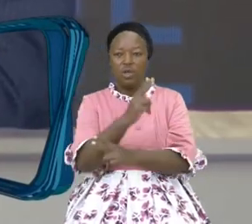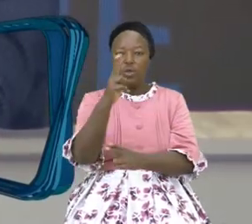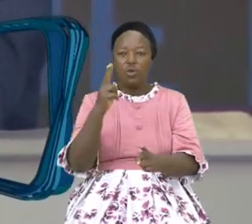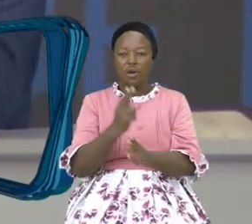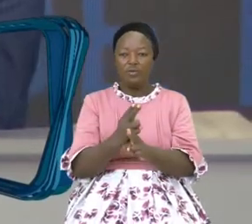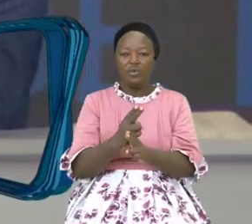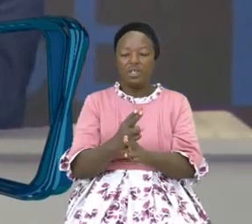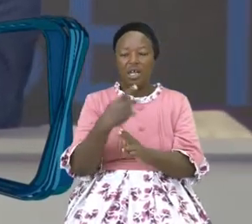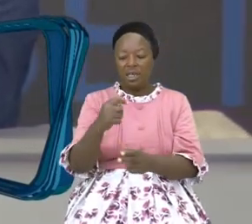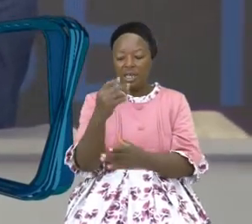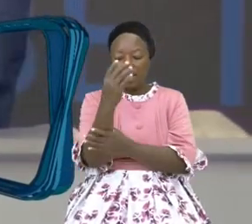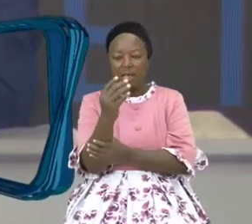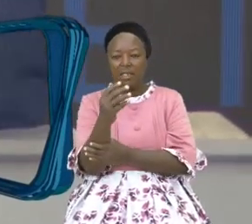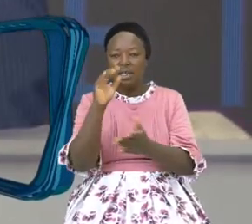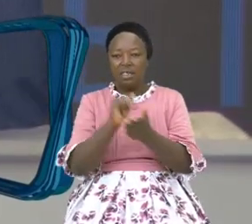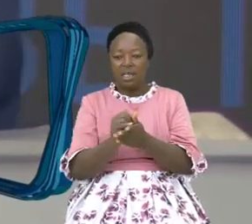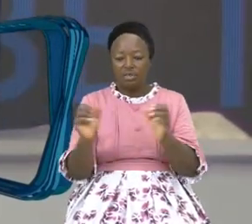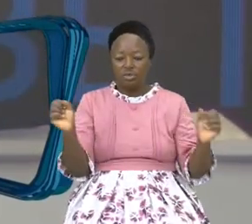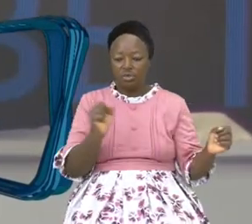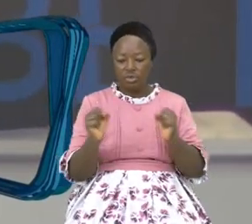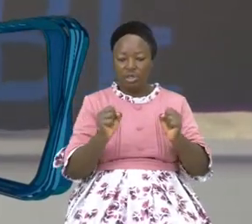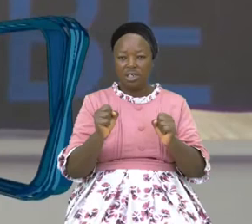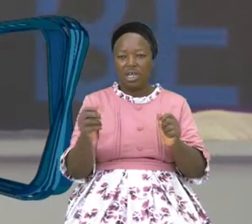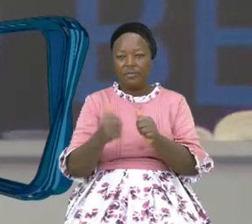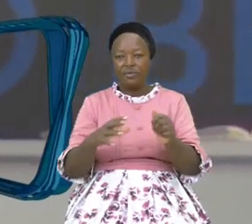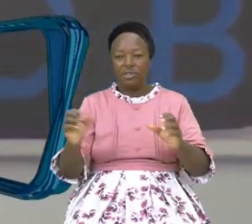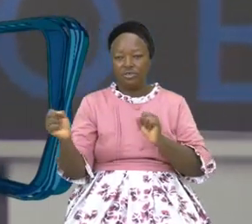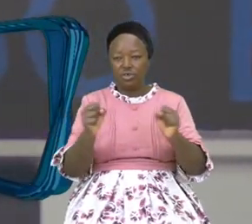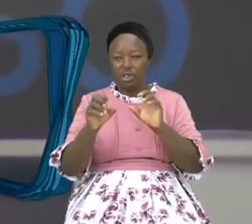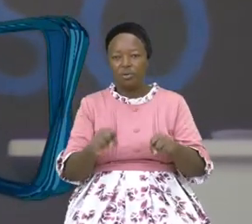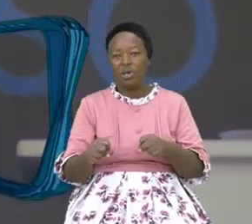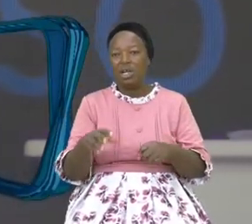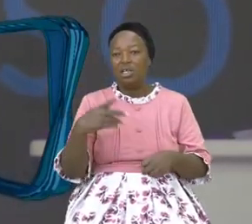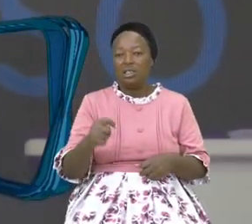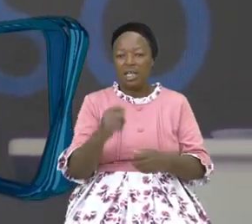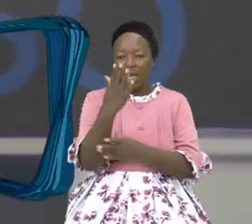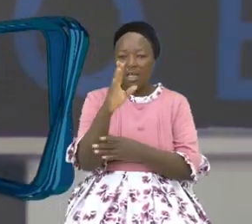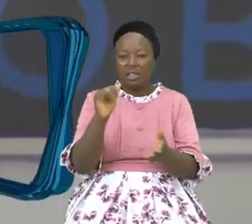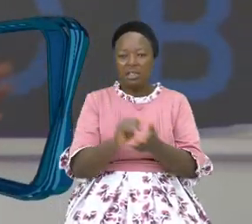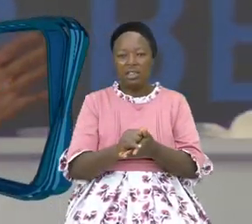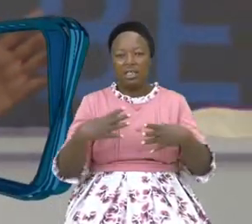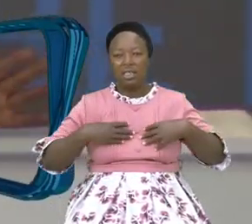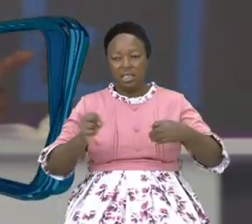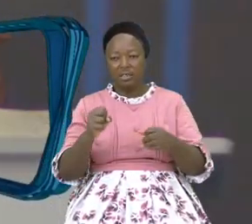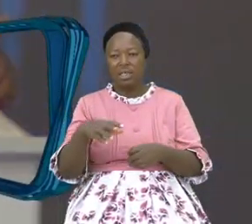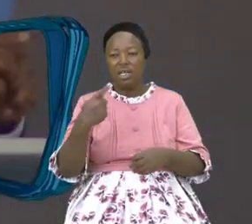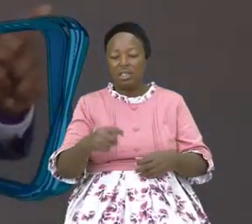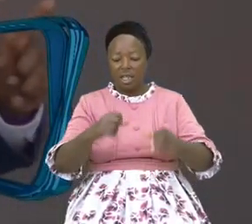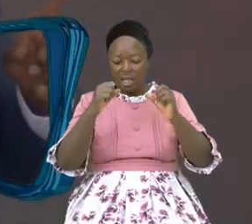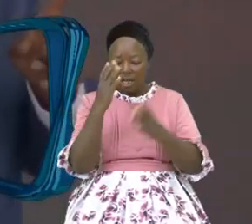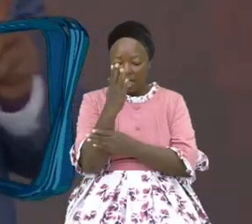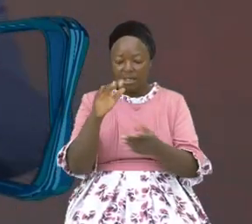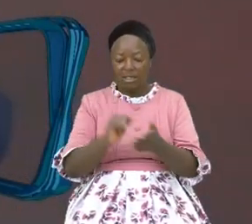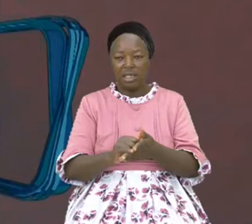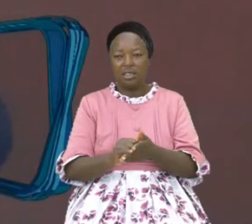that shakes everything shakeable. The arm that heals. The arm that empowers. When